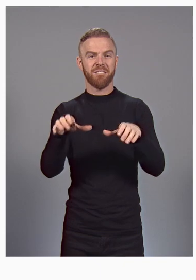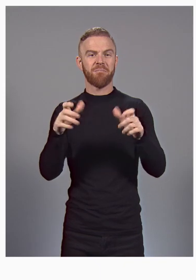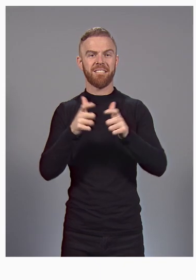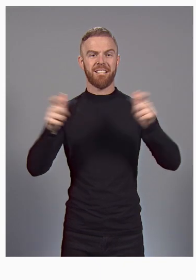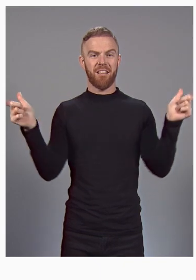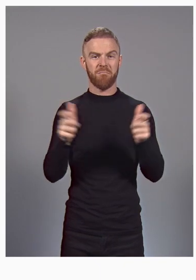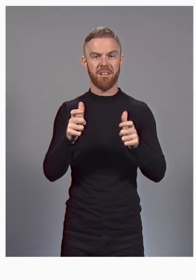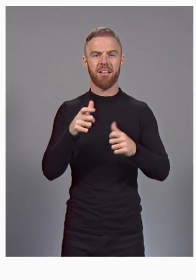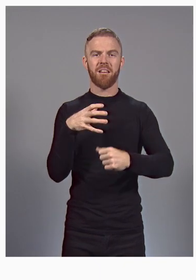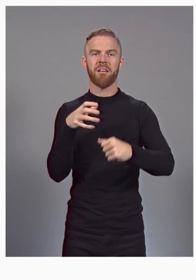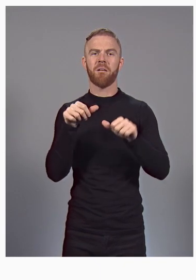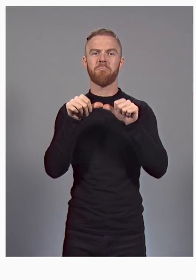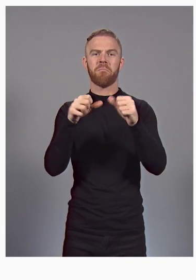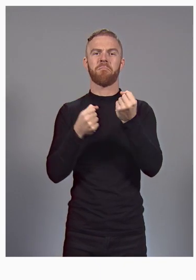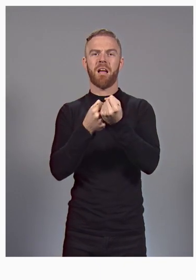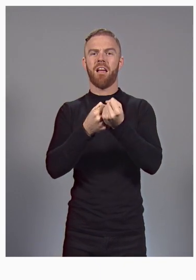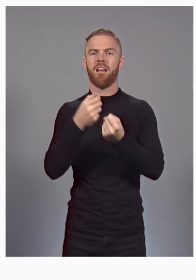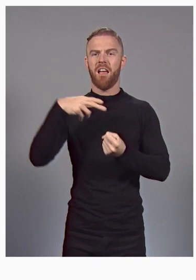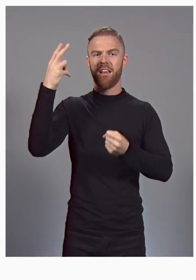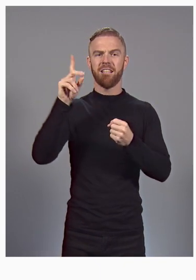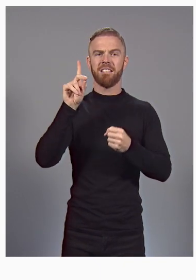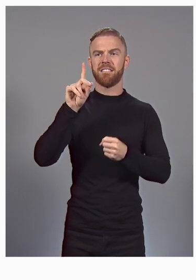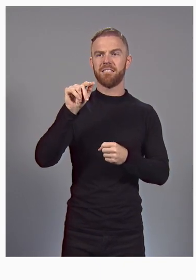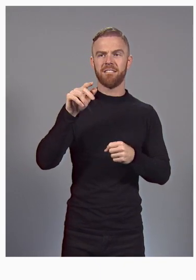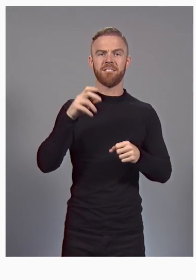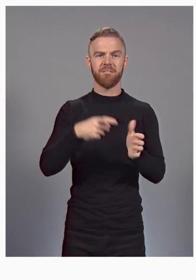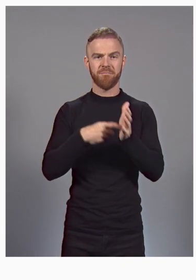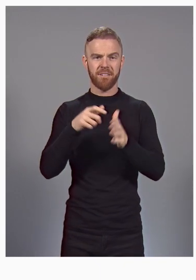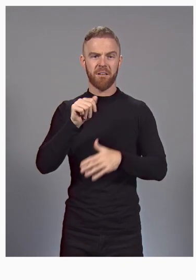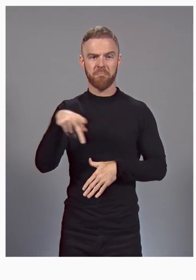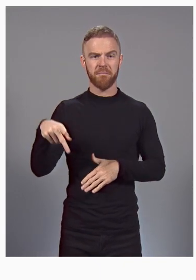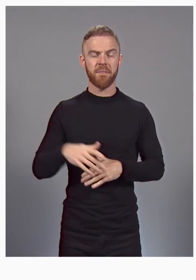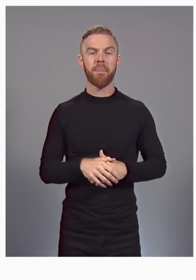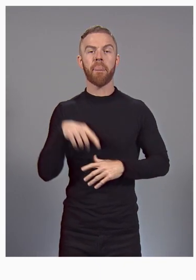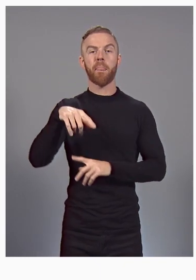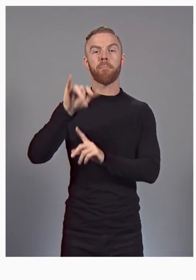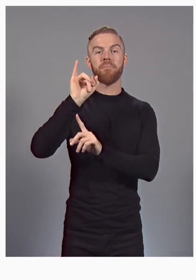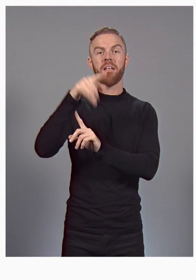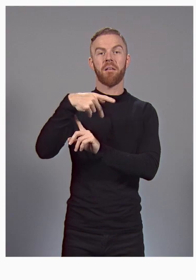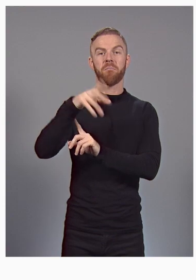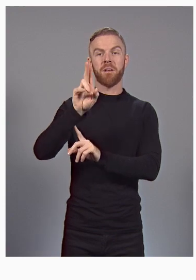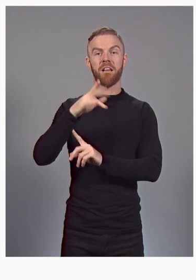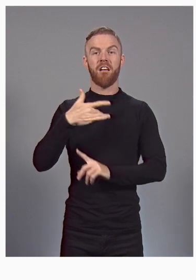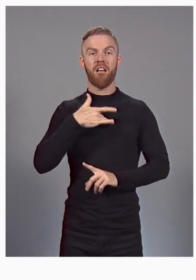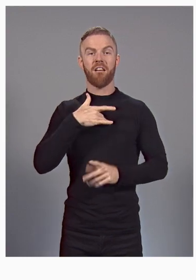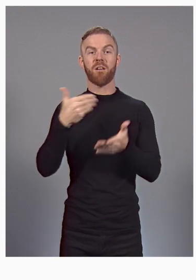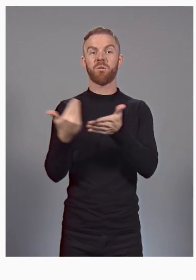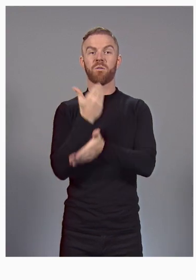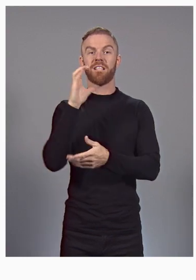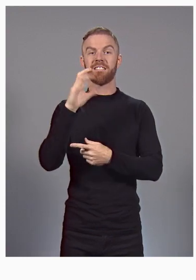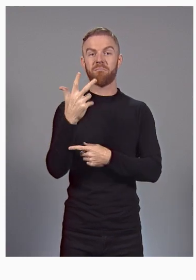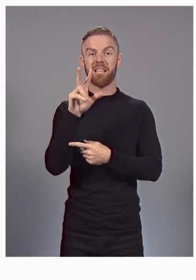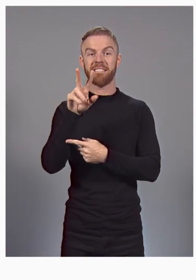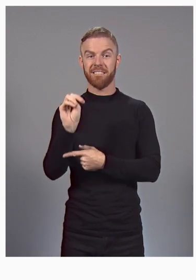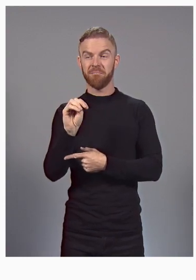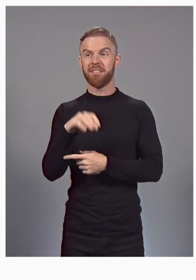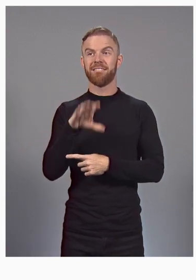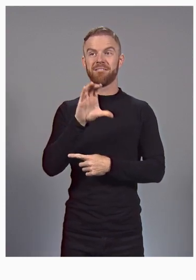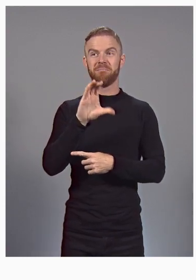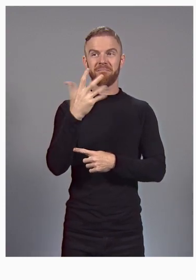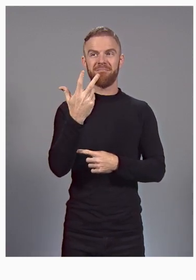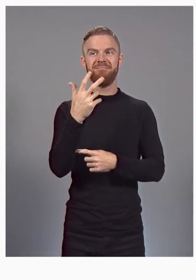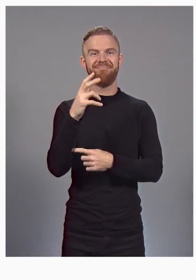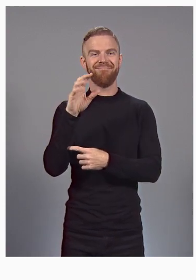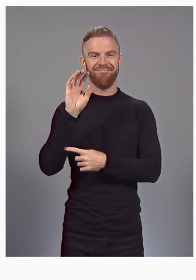high-performance, data-intensive apps. These IPUs are at the heart of our new C3 VMs. C3s include the